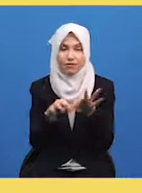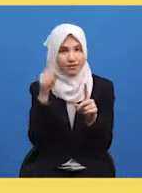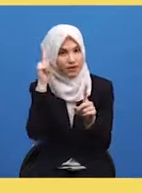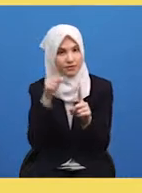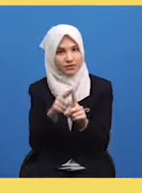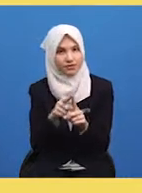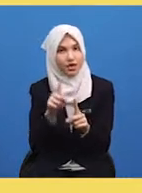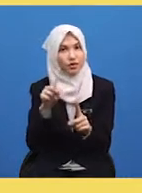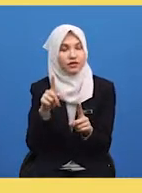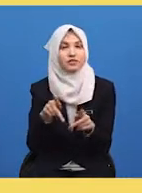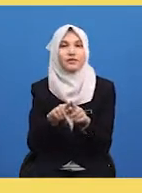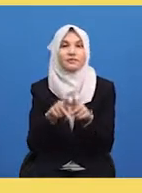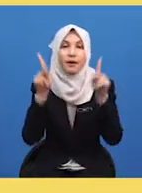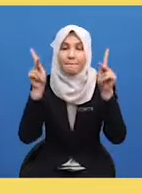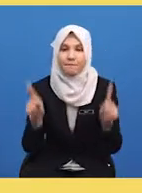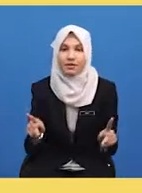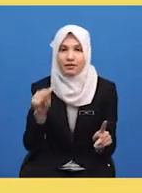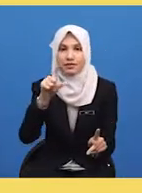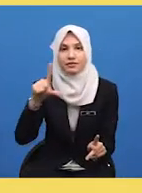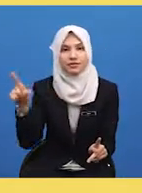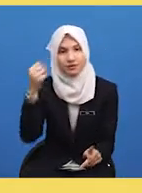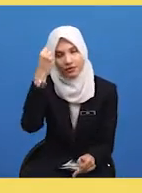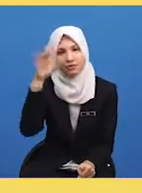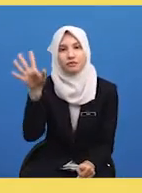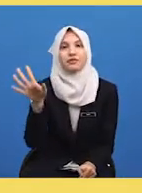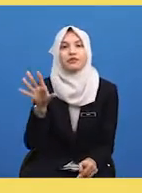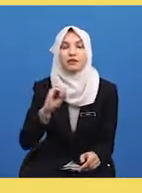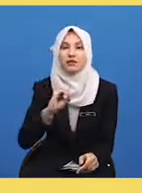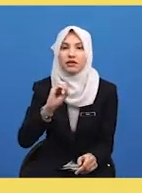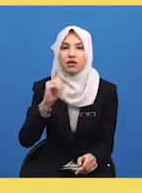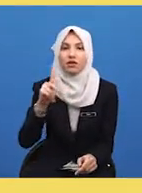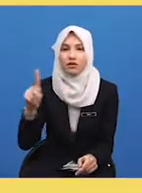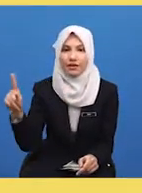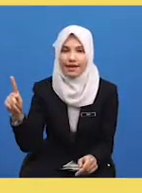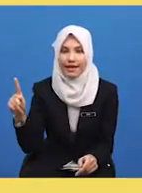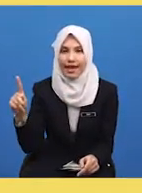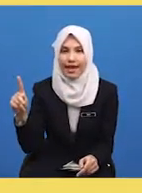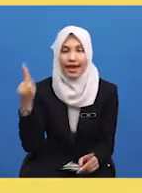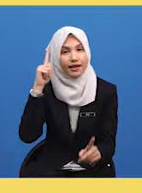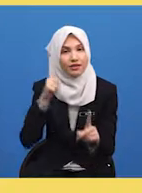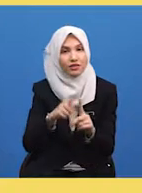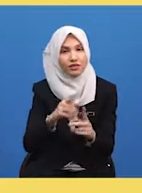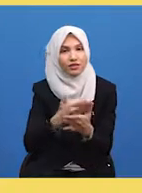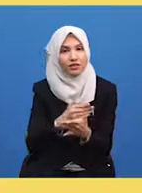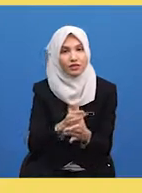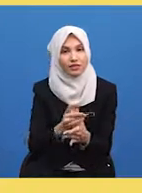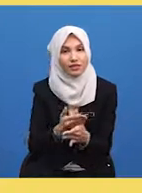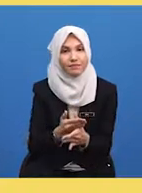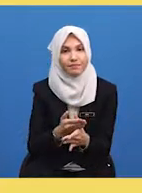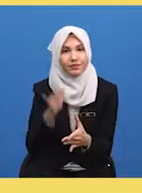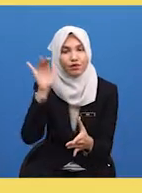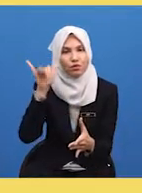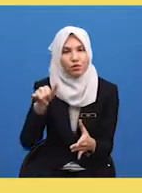Which personal information is it okay to share? Why should we? You should